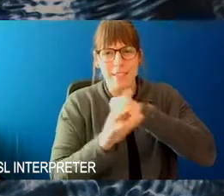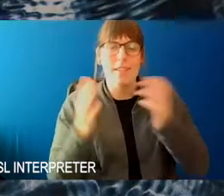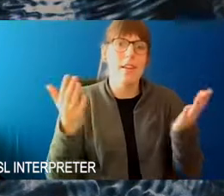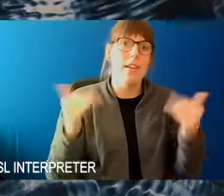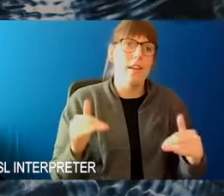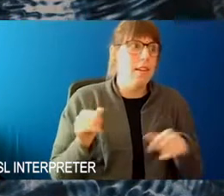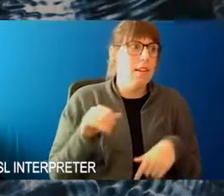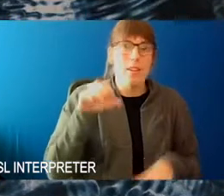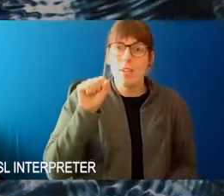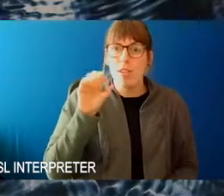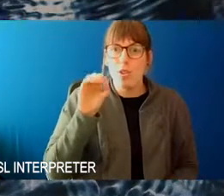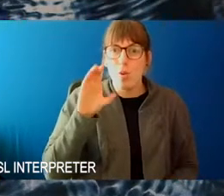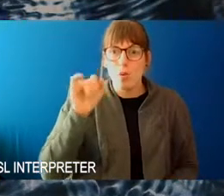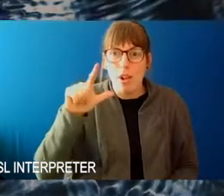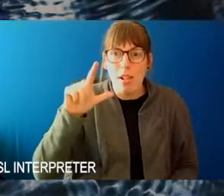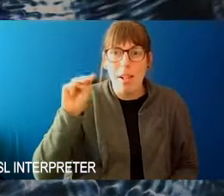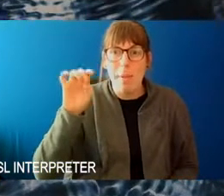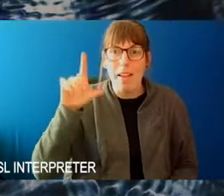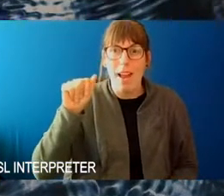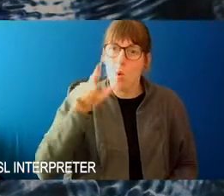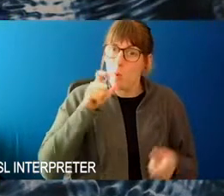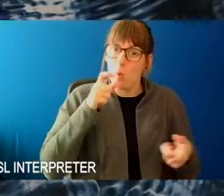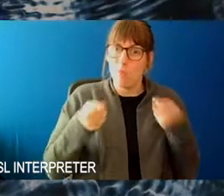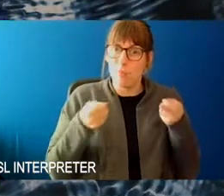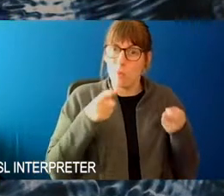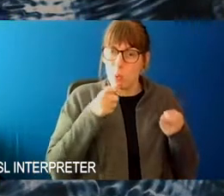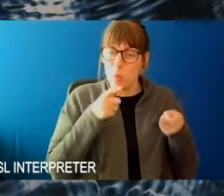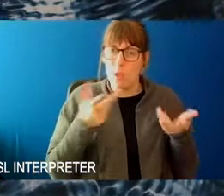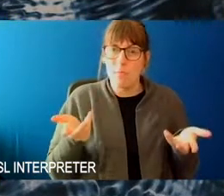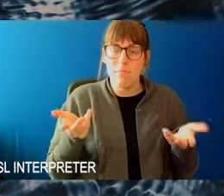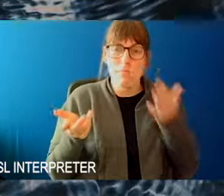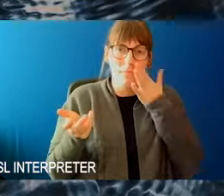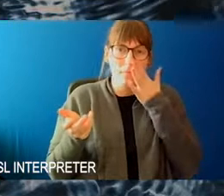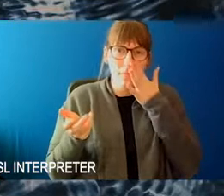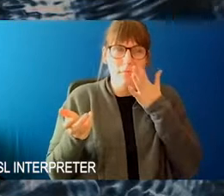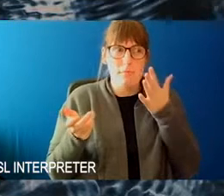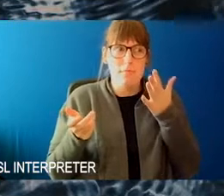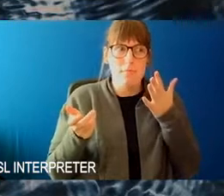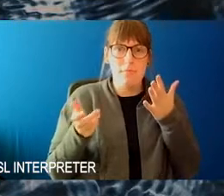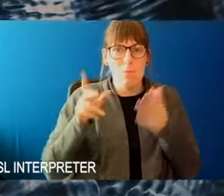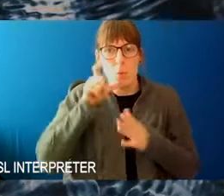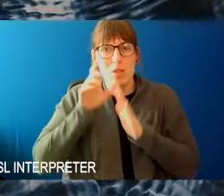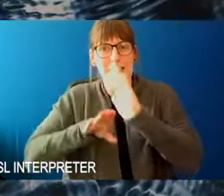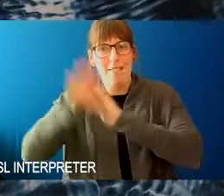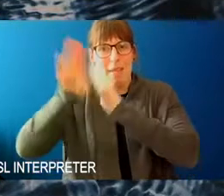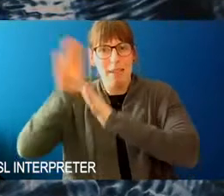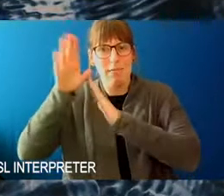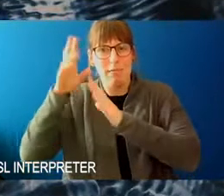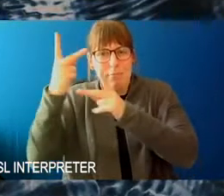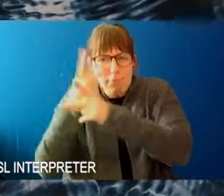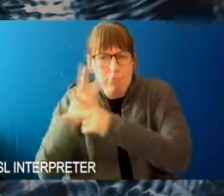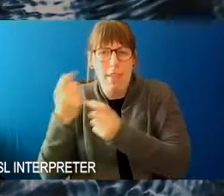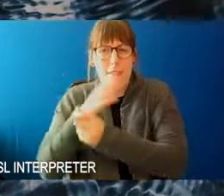garner business advertising. If we look at social media, it's largely in the hands of